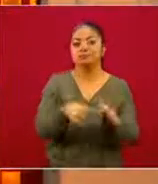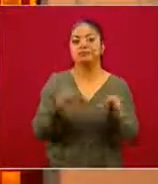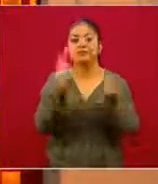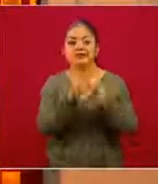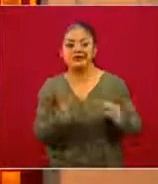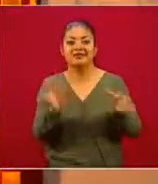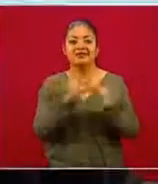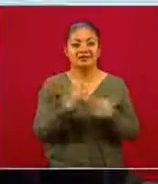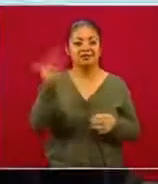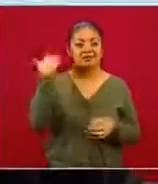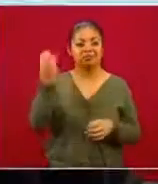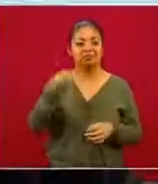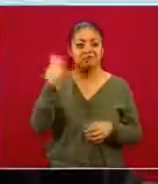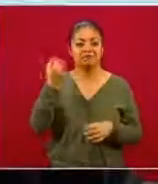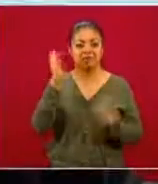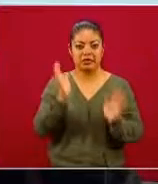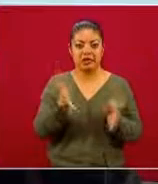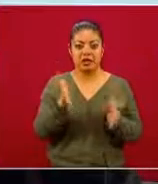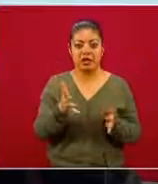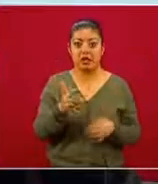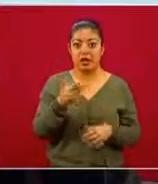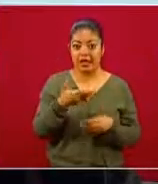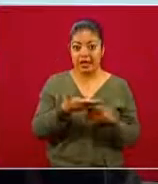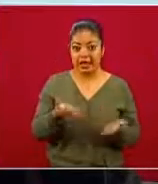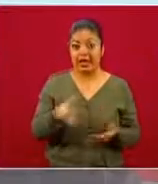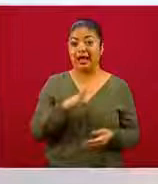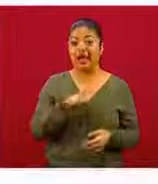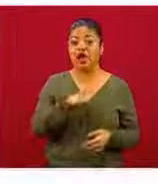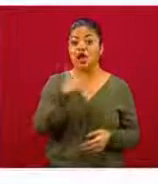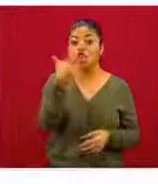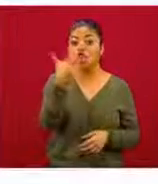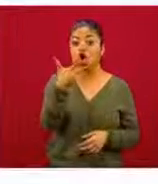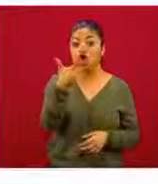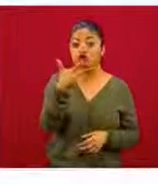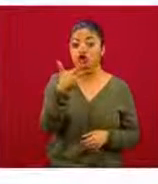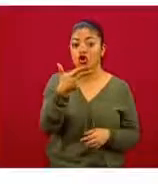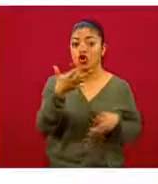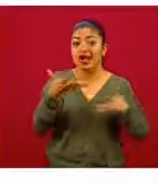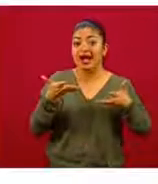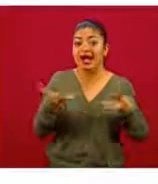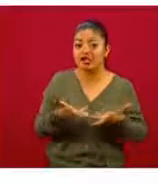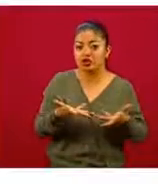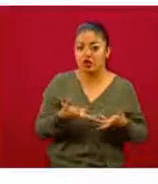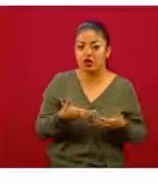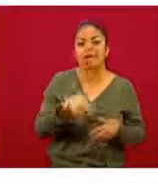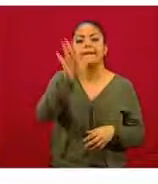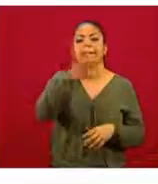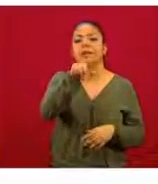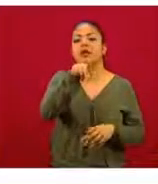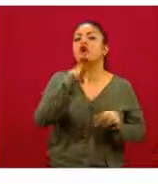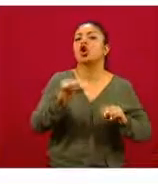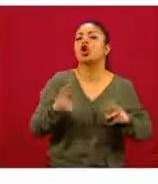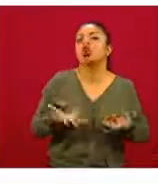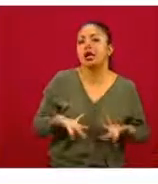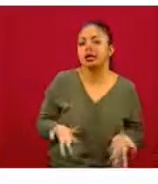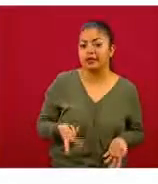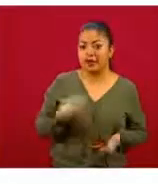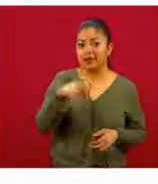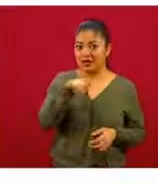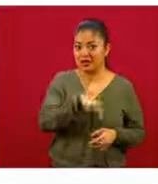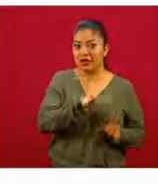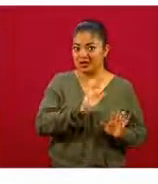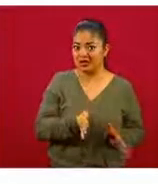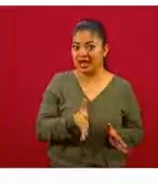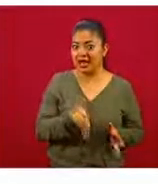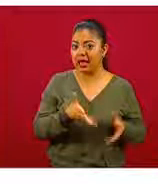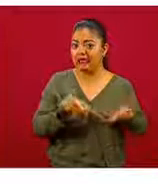people who have come to talk with you before have shown you this as well. I'd like you to show you a couple more actions. It seems like